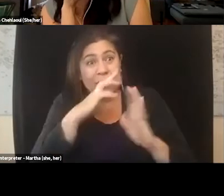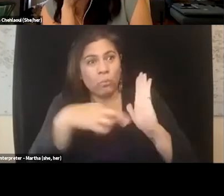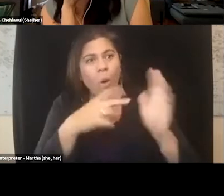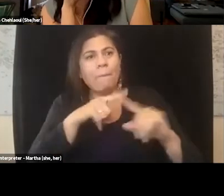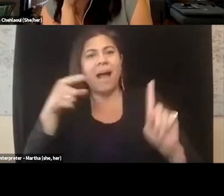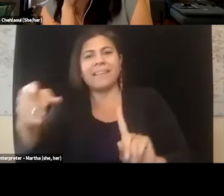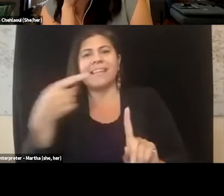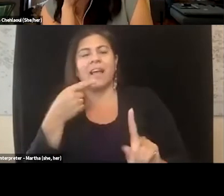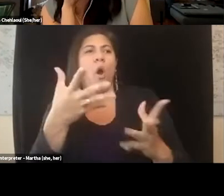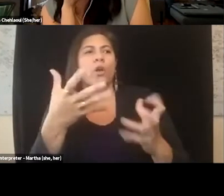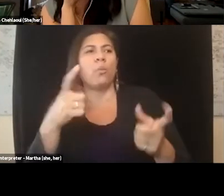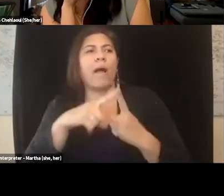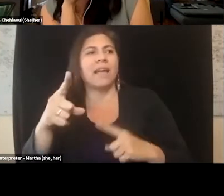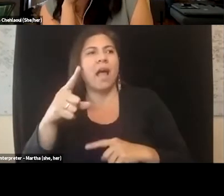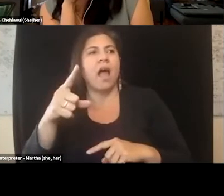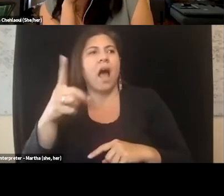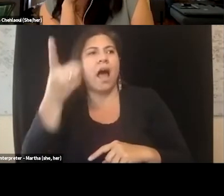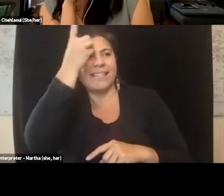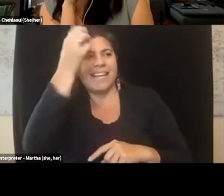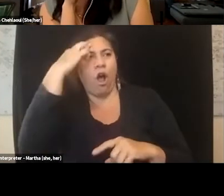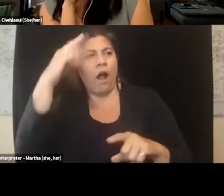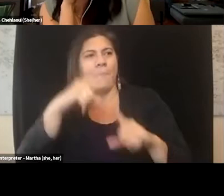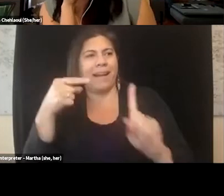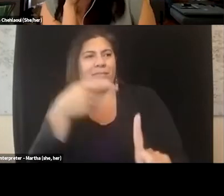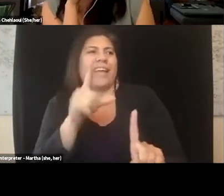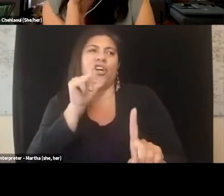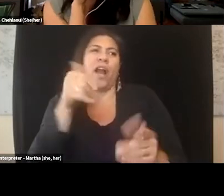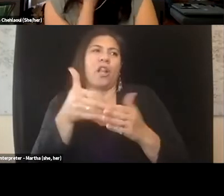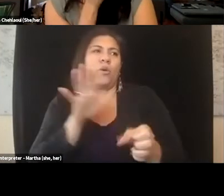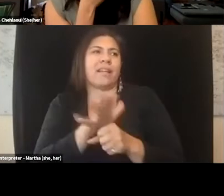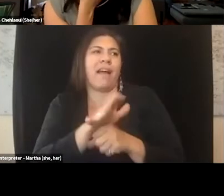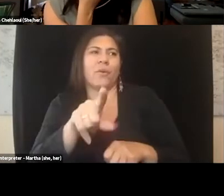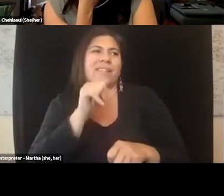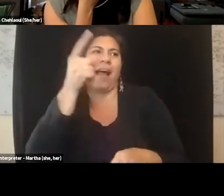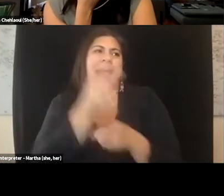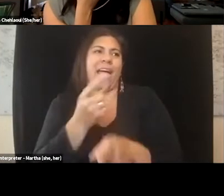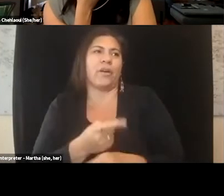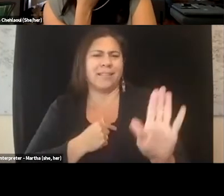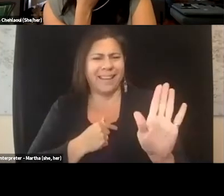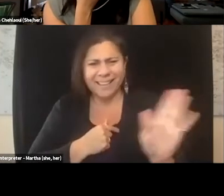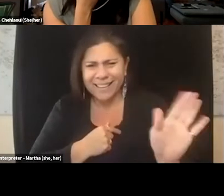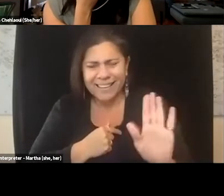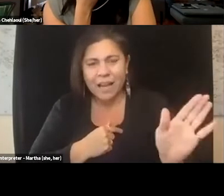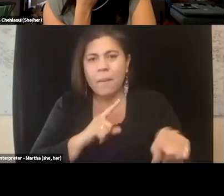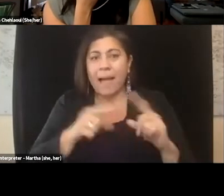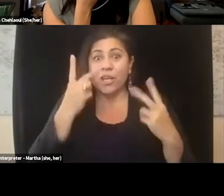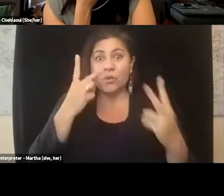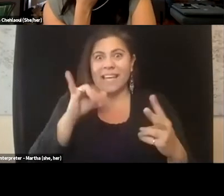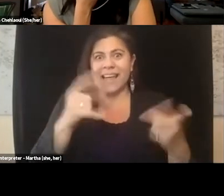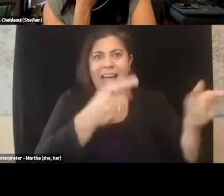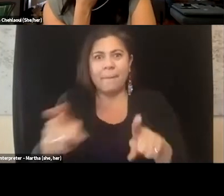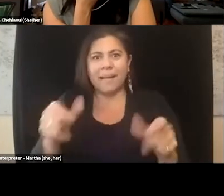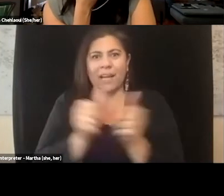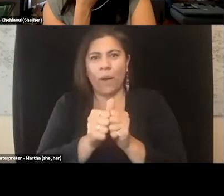go Dominican and you're Puerto Rican. So that's not accurate. And, you know, and you see equivalents in all the different categories. You know, well, you're